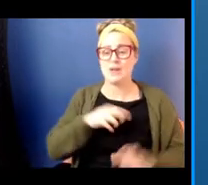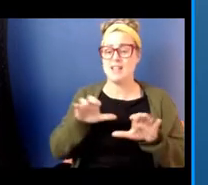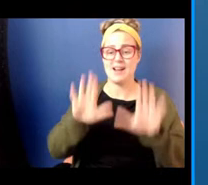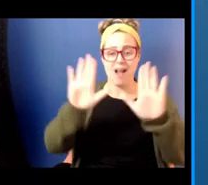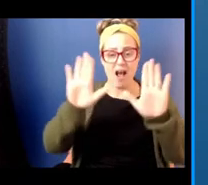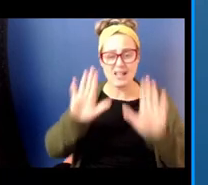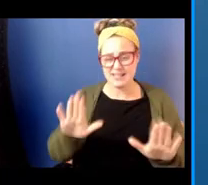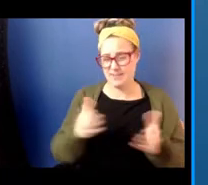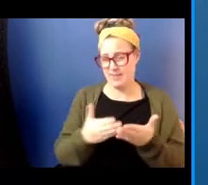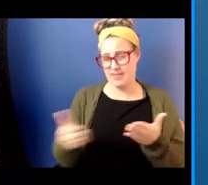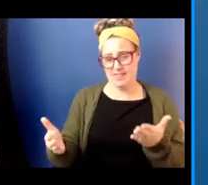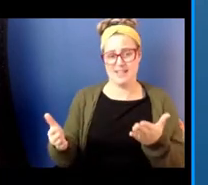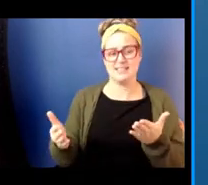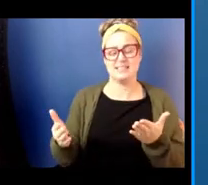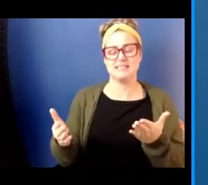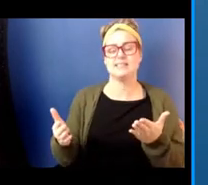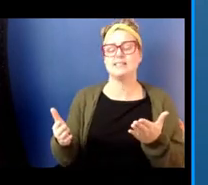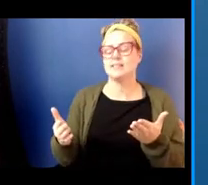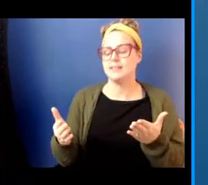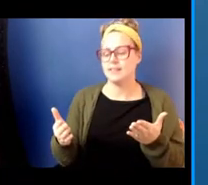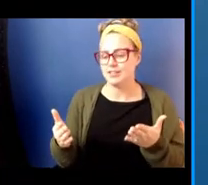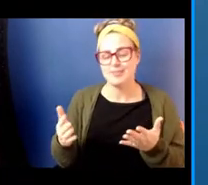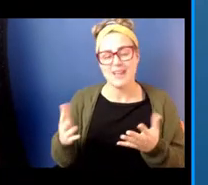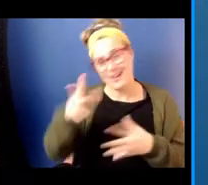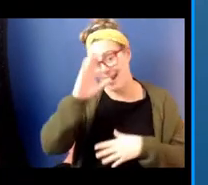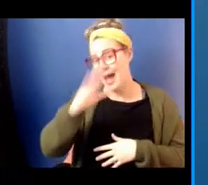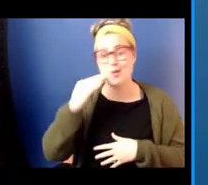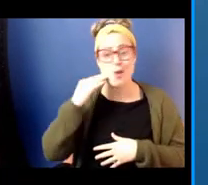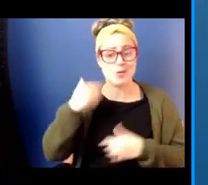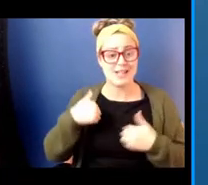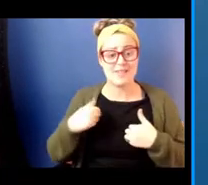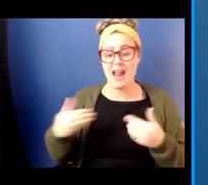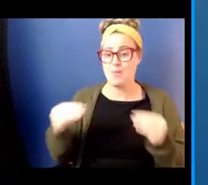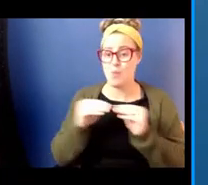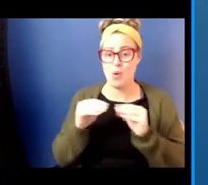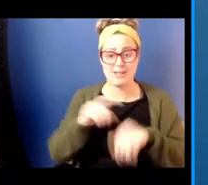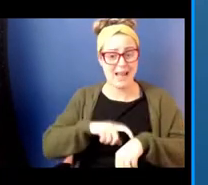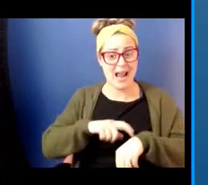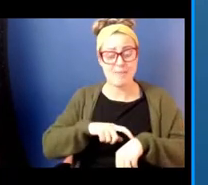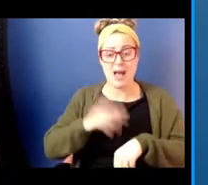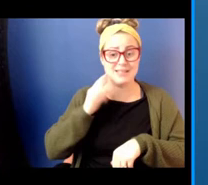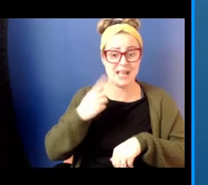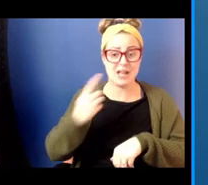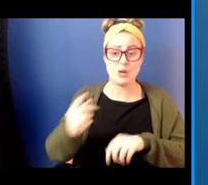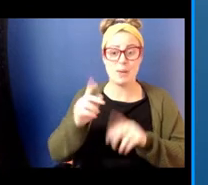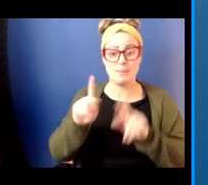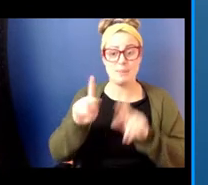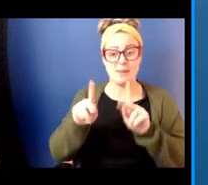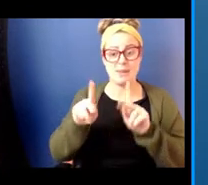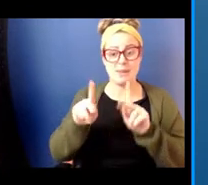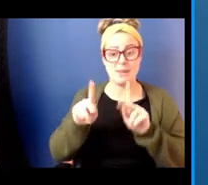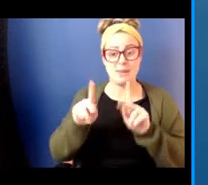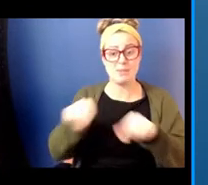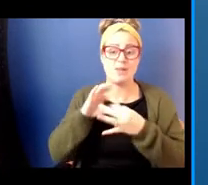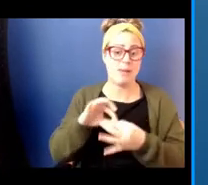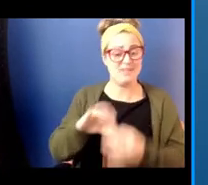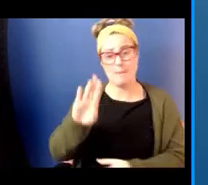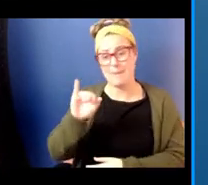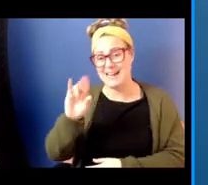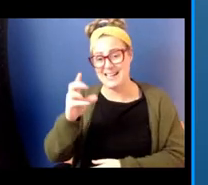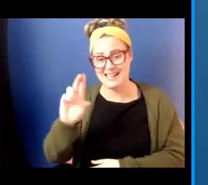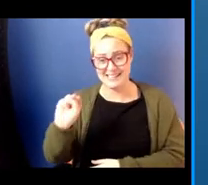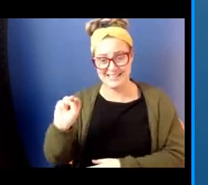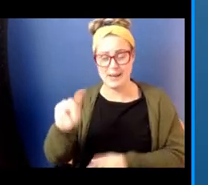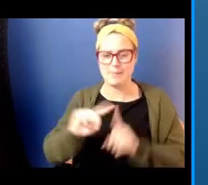what Newt Gingrich says about Joe Biden but that would take me beyond the scope of the conversation but he said Biden is